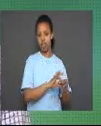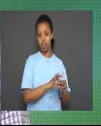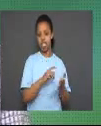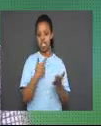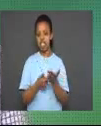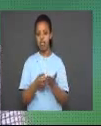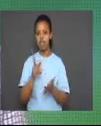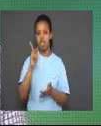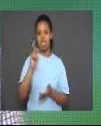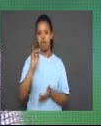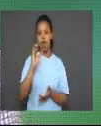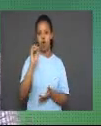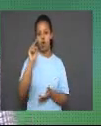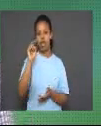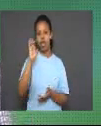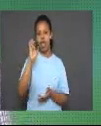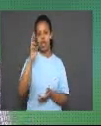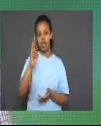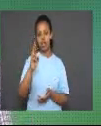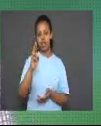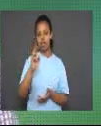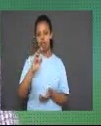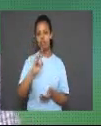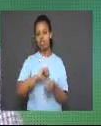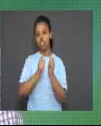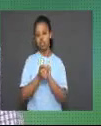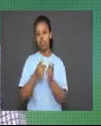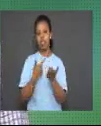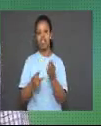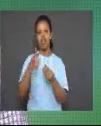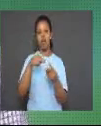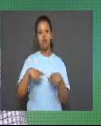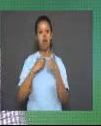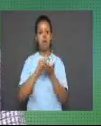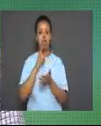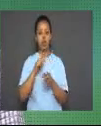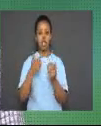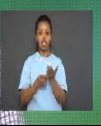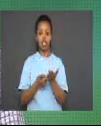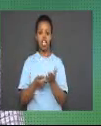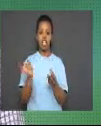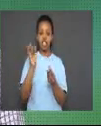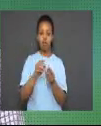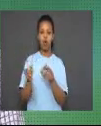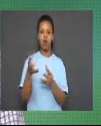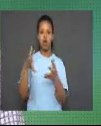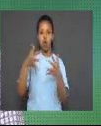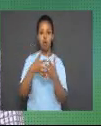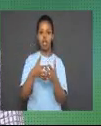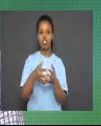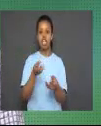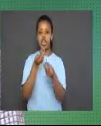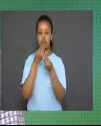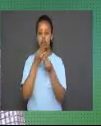stage, when only a few species were present, have developed into more complex